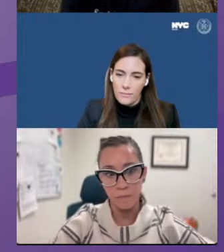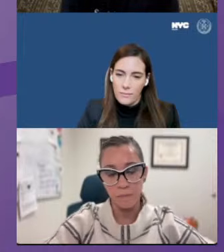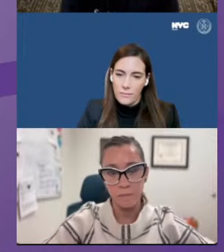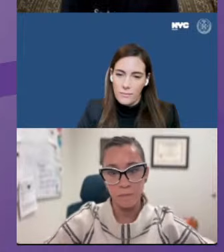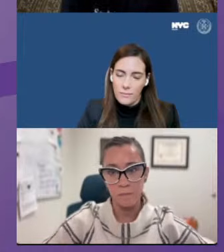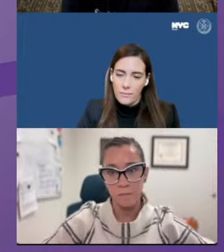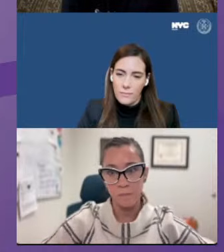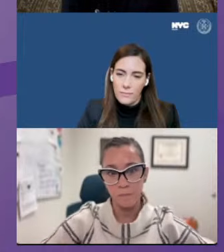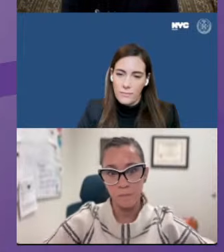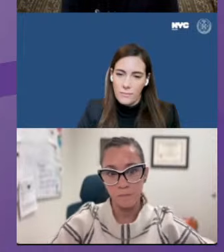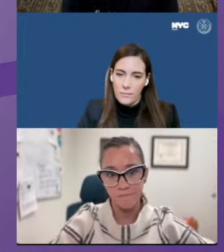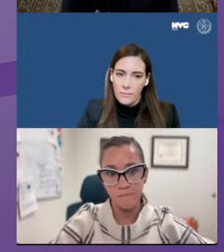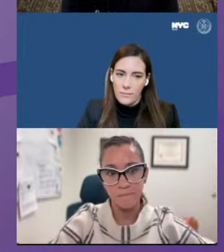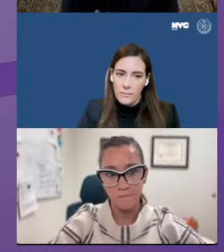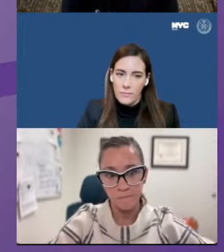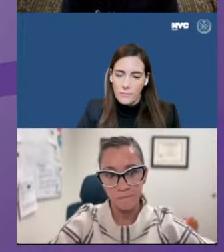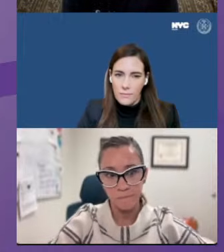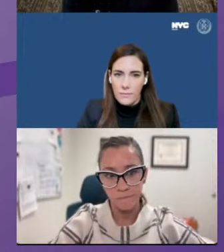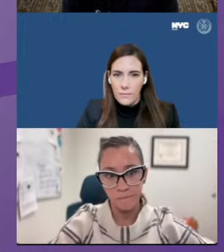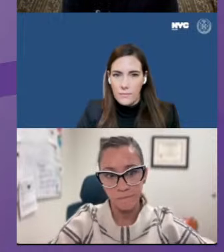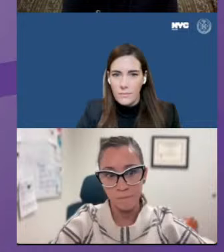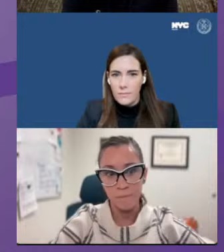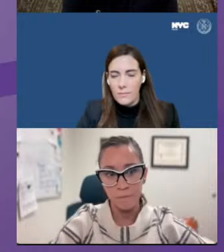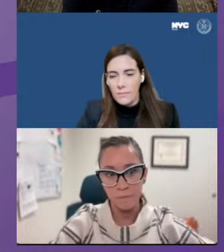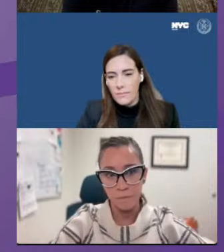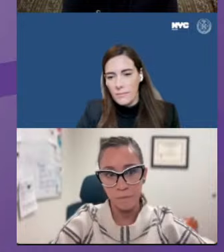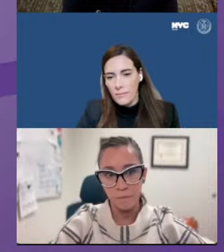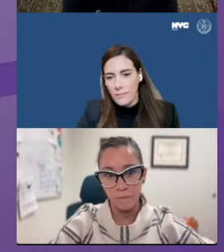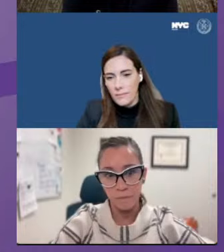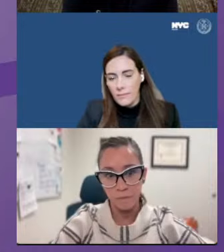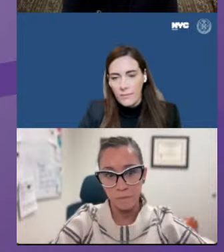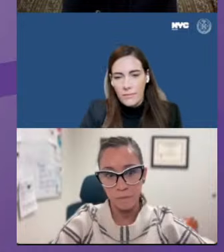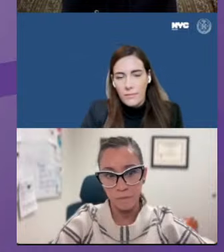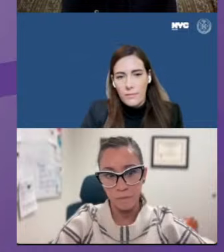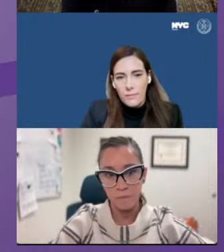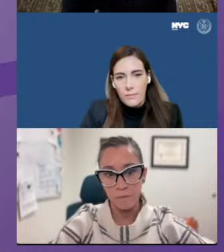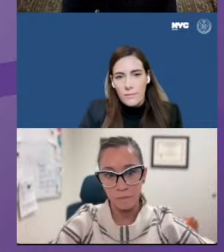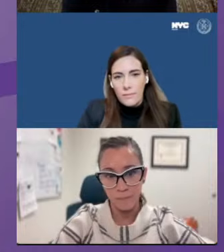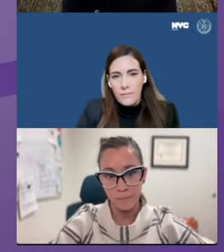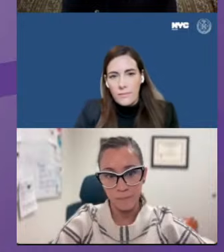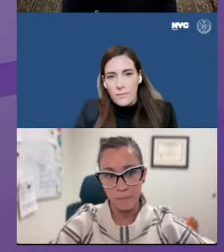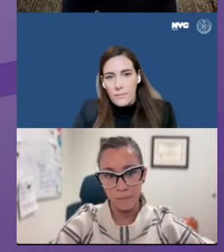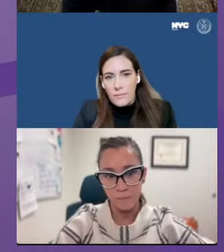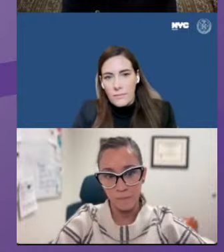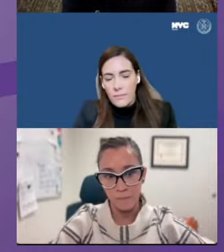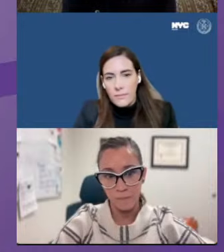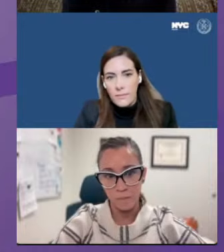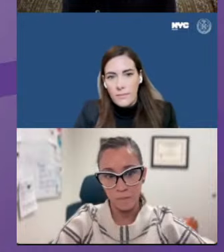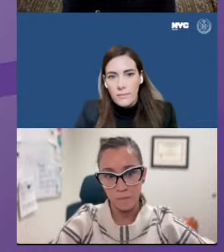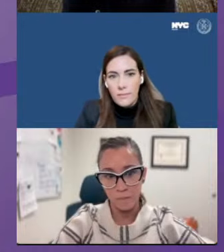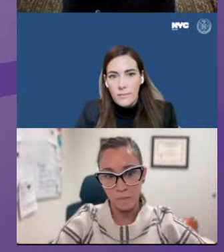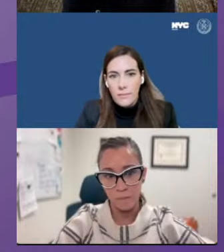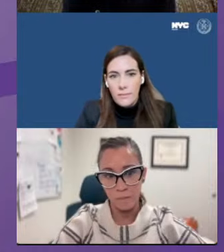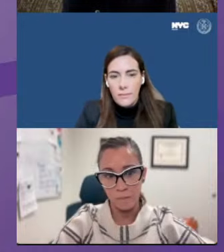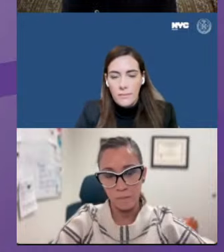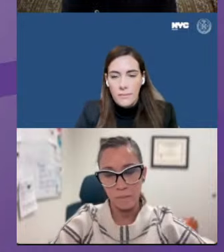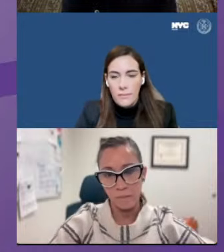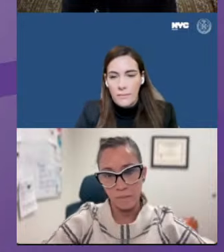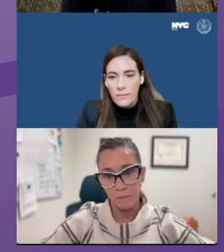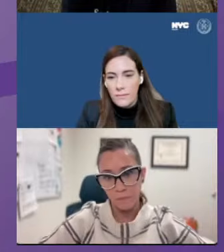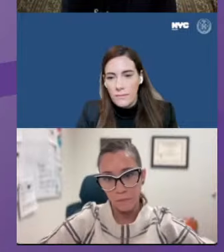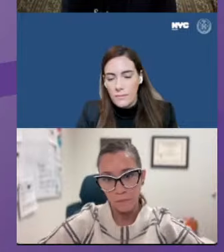latent viruses, especially things like Epstein-Barr virus. There's 4 or 5 really